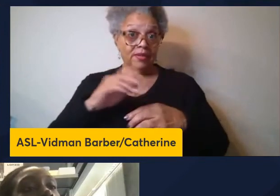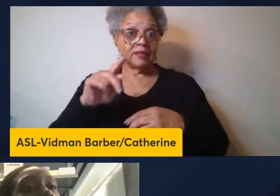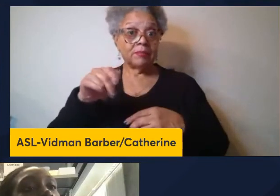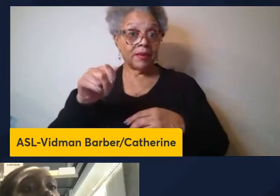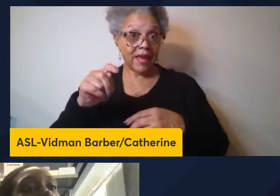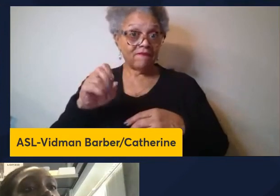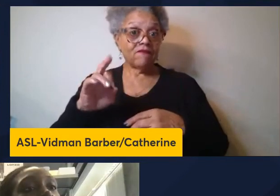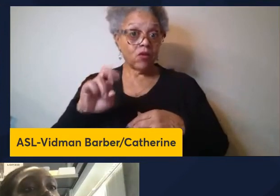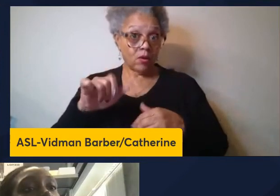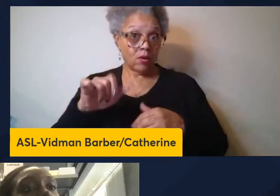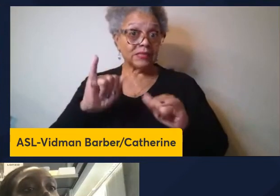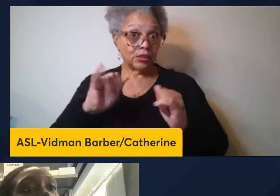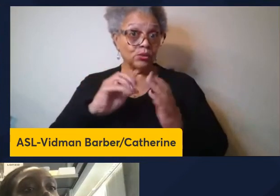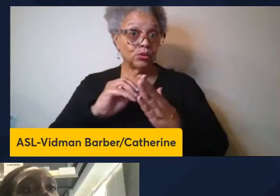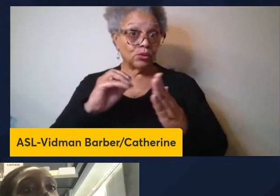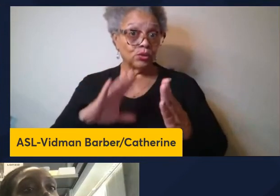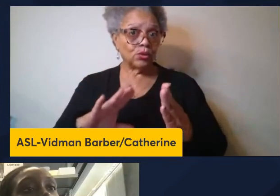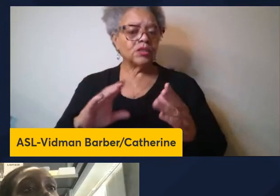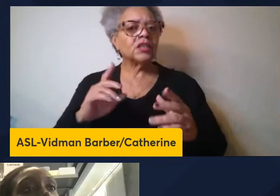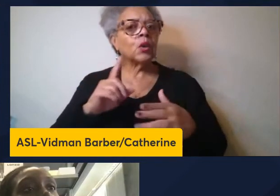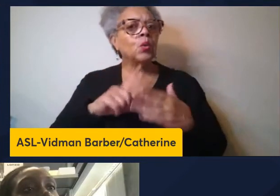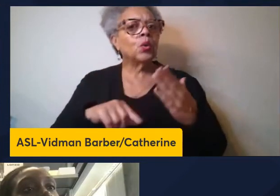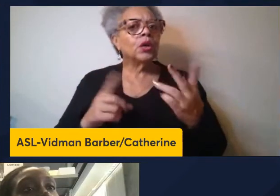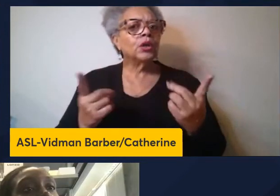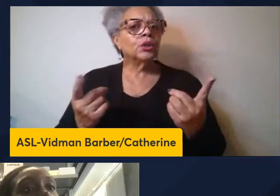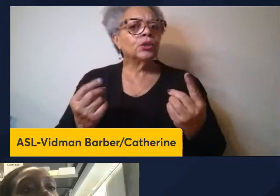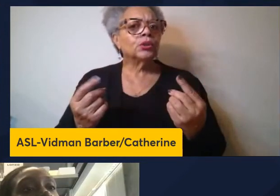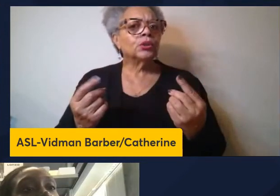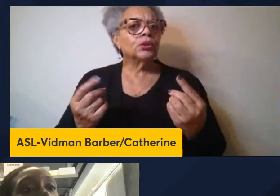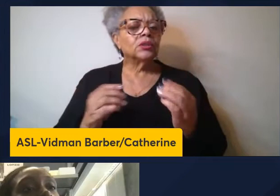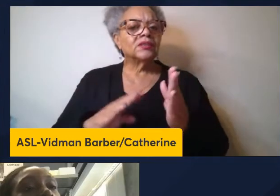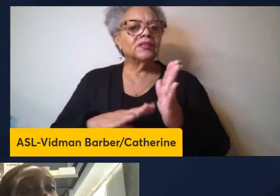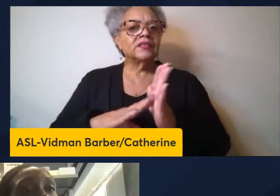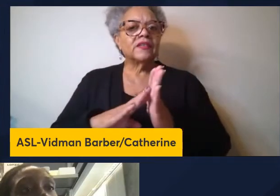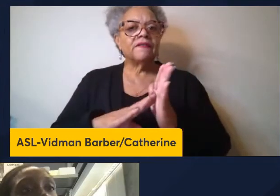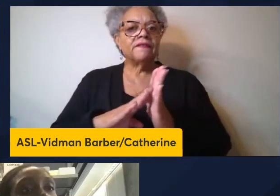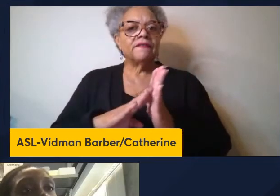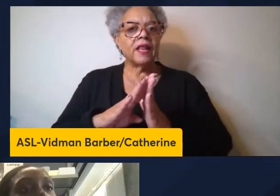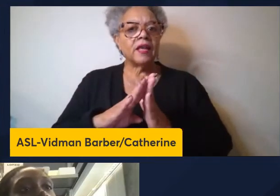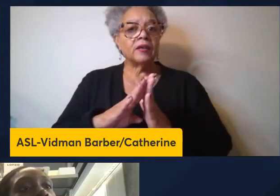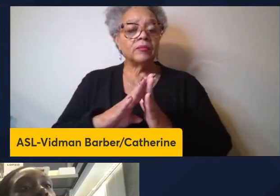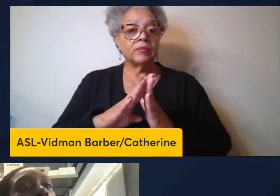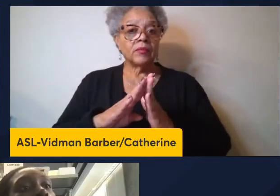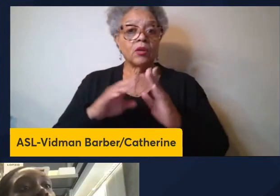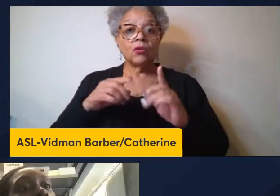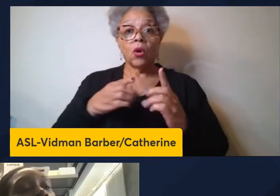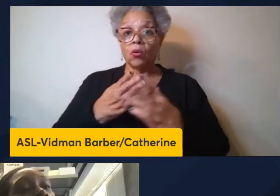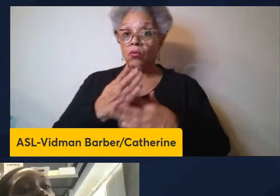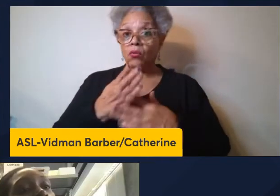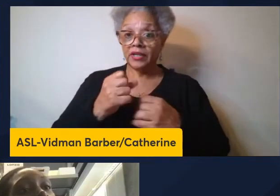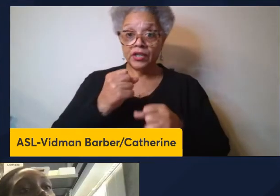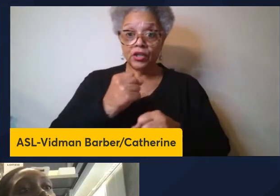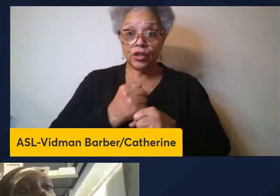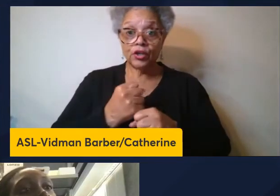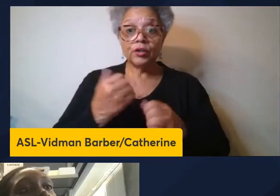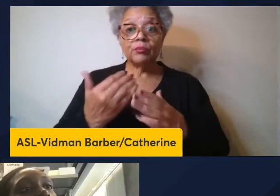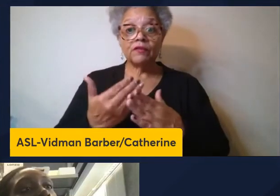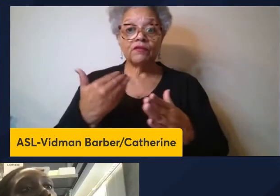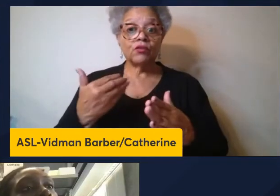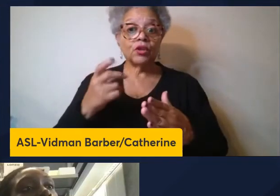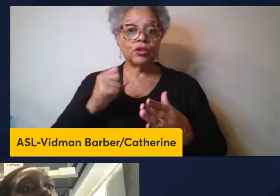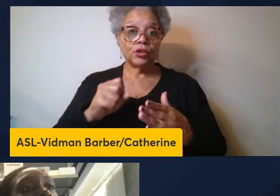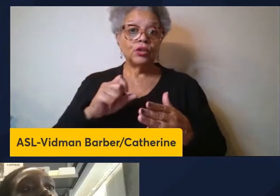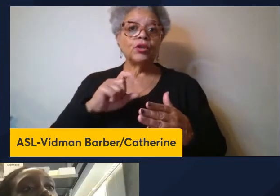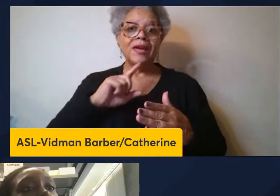are, to develop yourself over the time before over the years before you actually have to hit the job